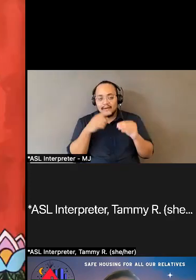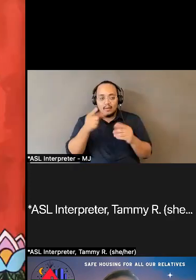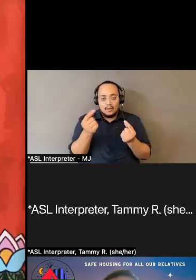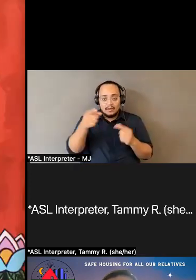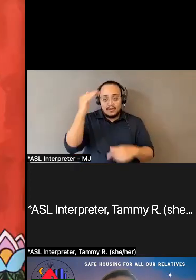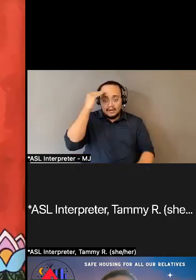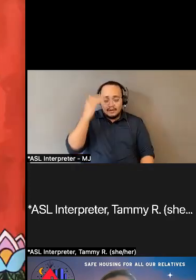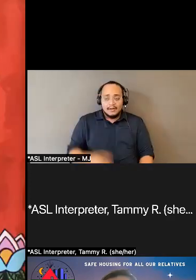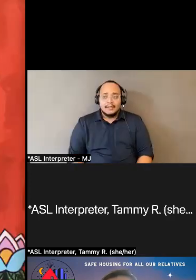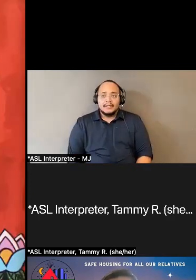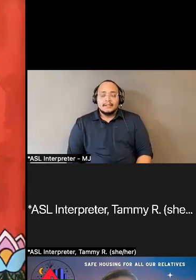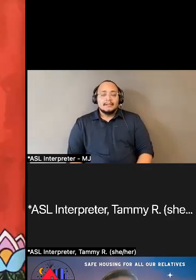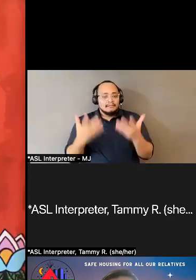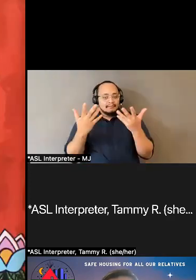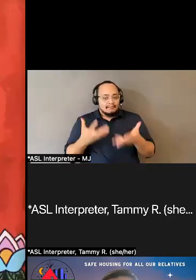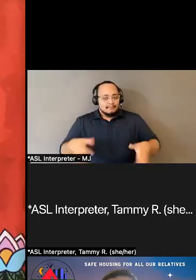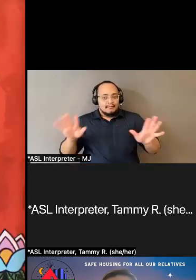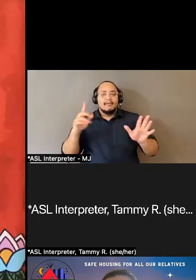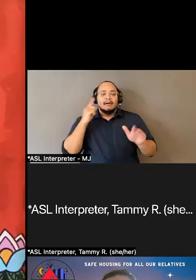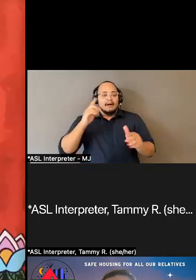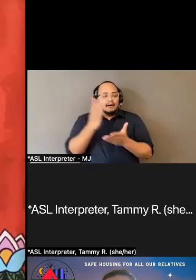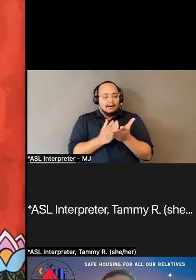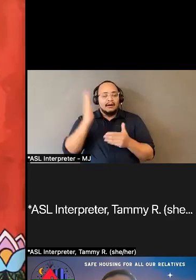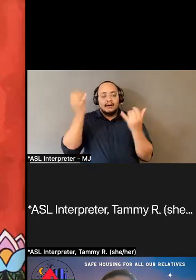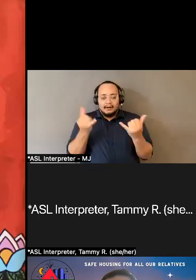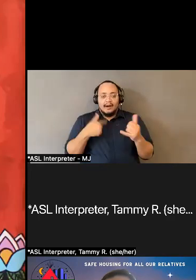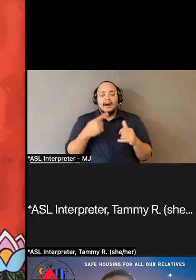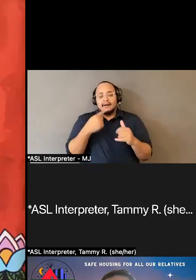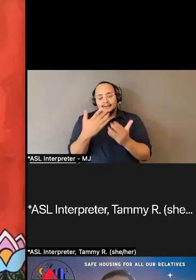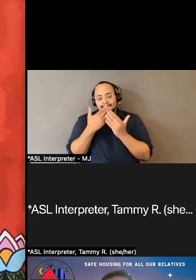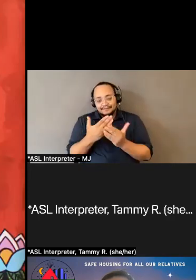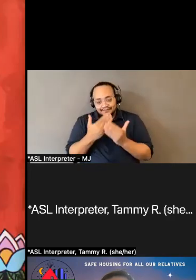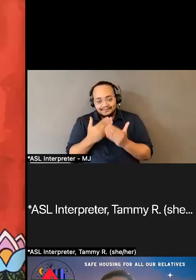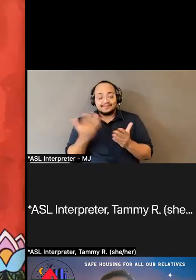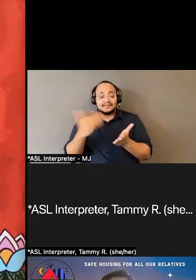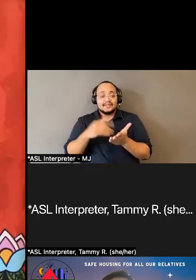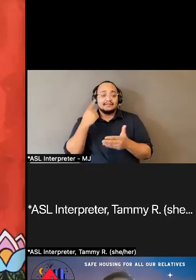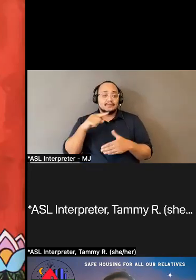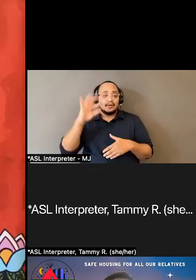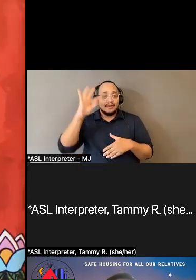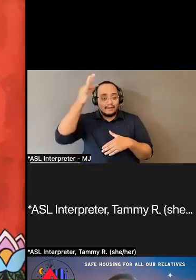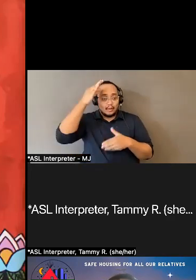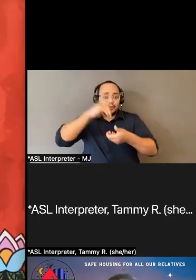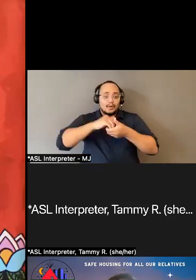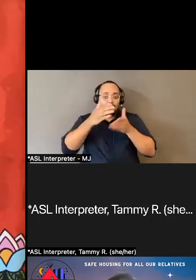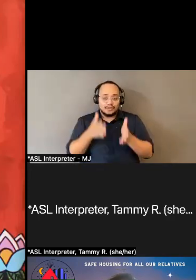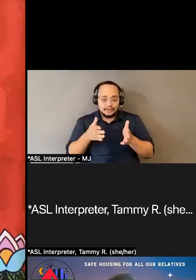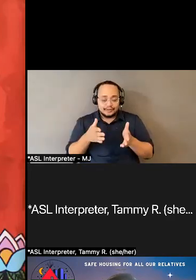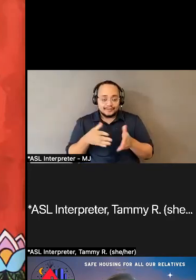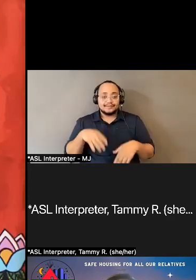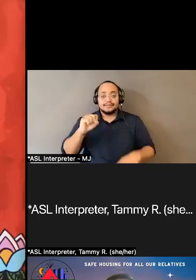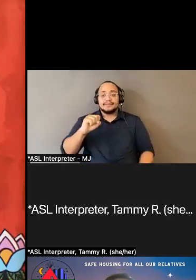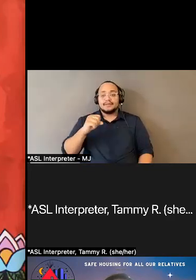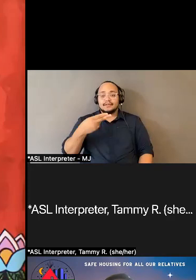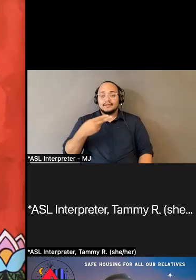Okay, that concludes my portion for today. I do want to say a huge thank you again to our federal partners to